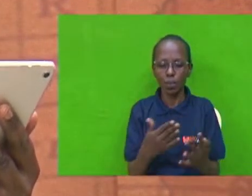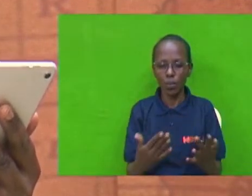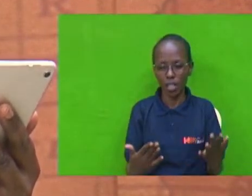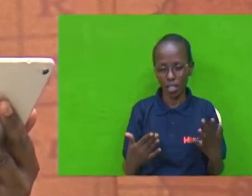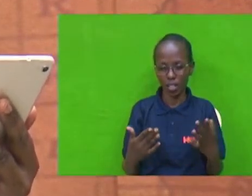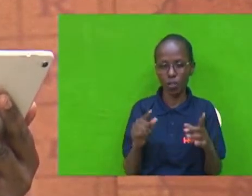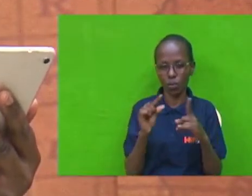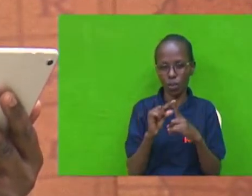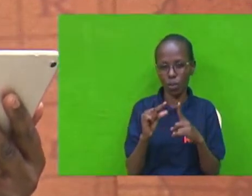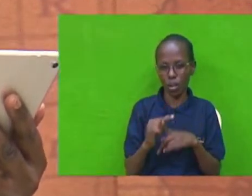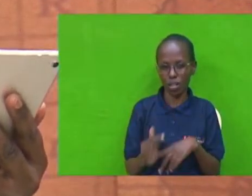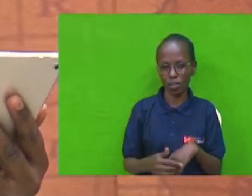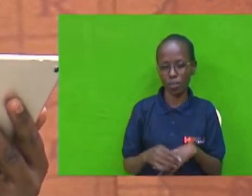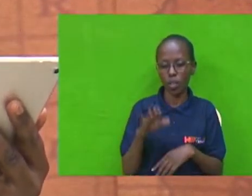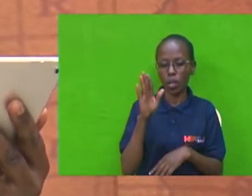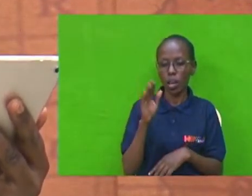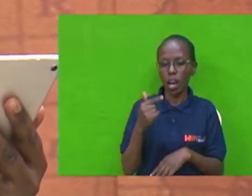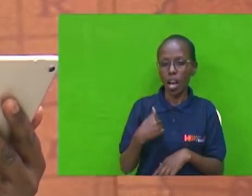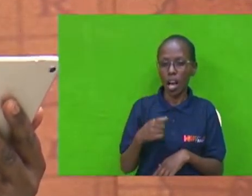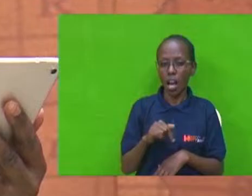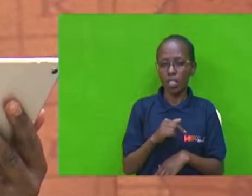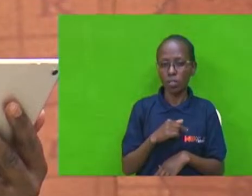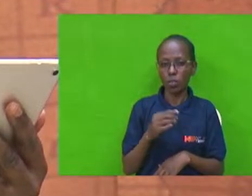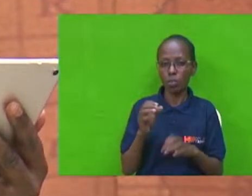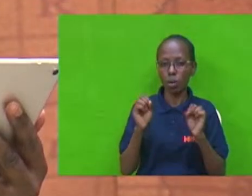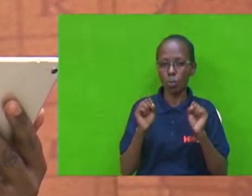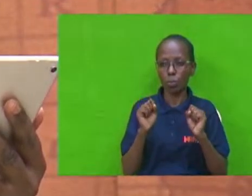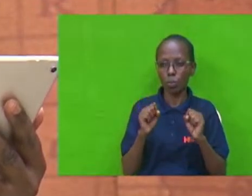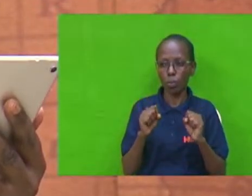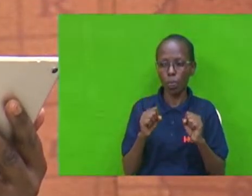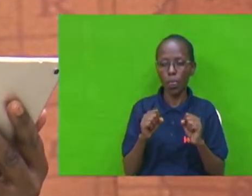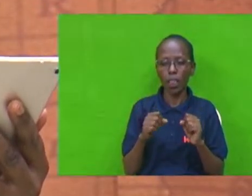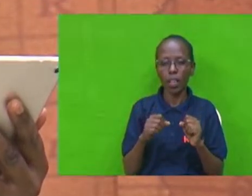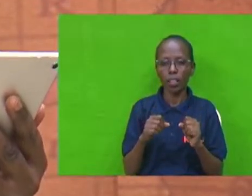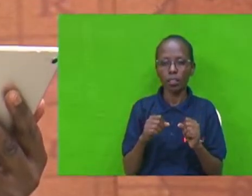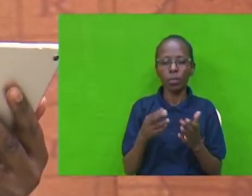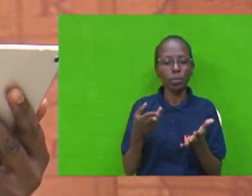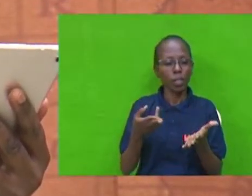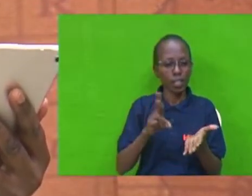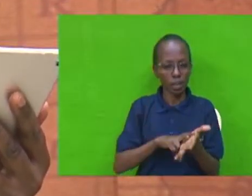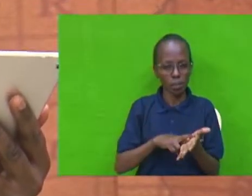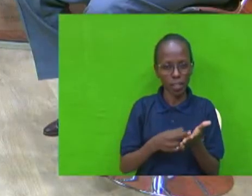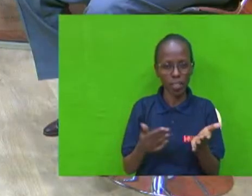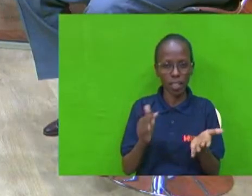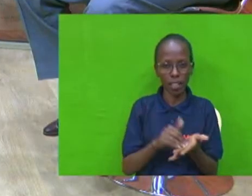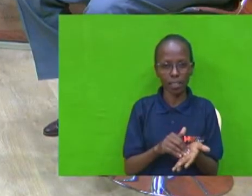of the word. We may safely say, mwalimu, hebu rudia hapo, mothers